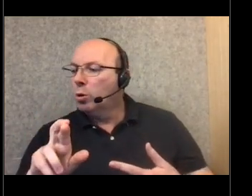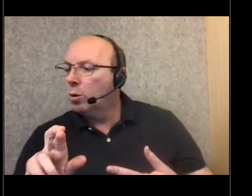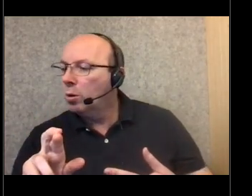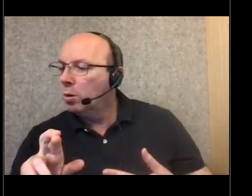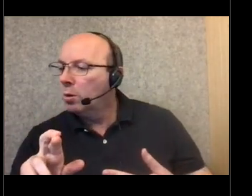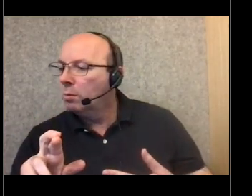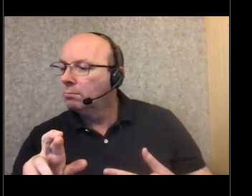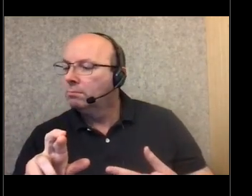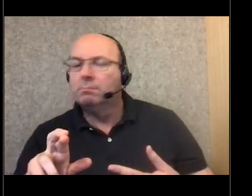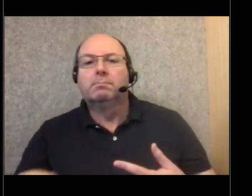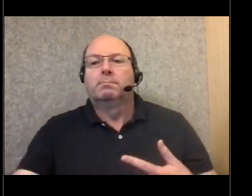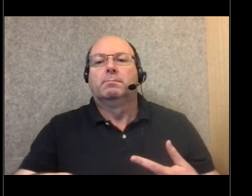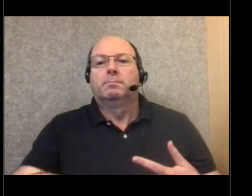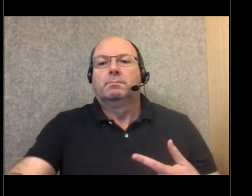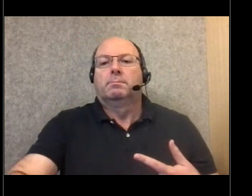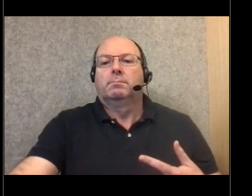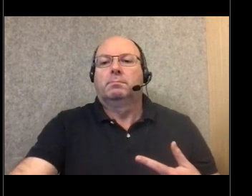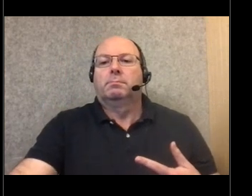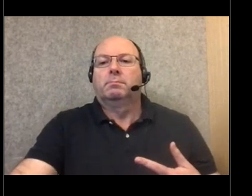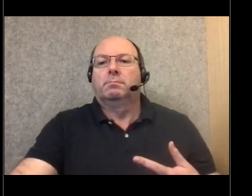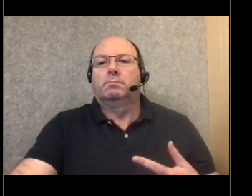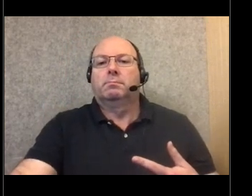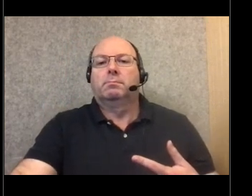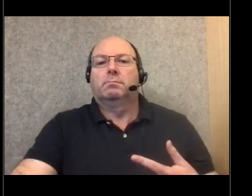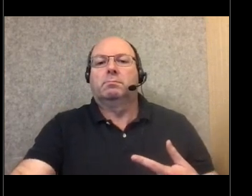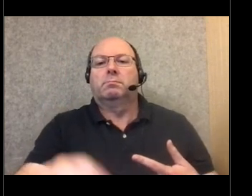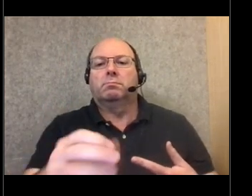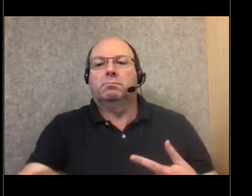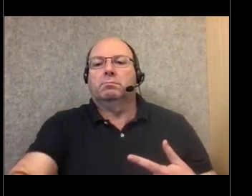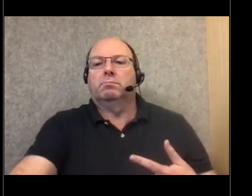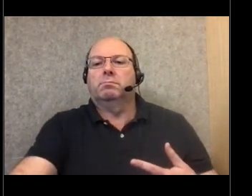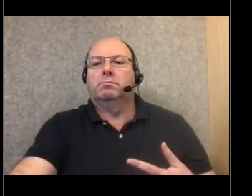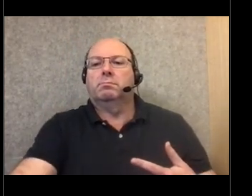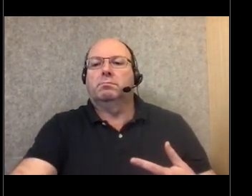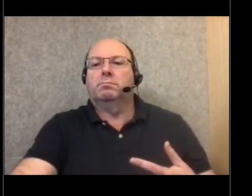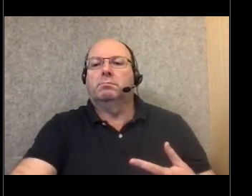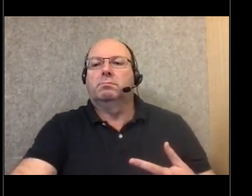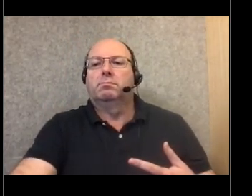safe harbor. And we'll give a few more seconds